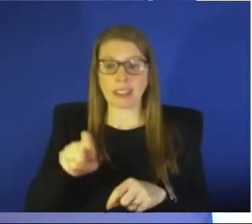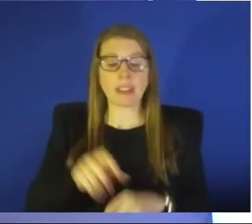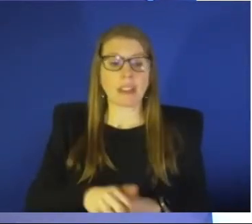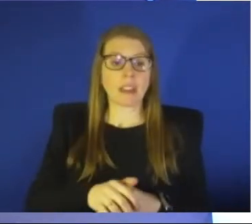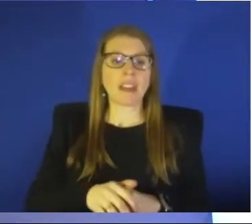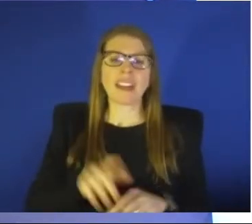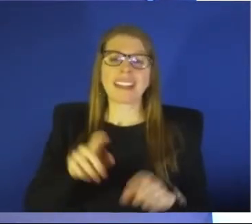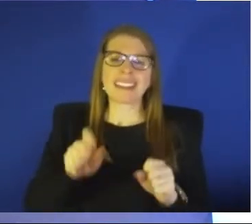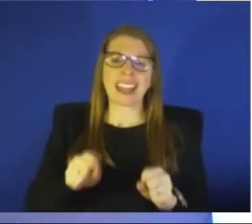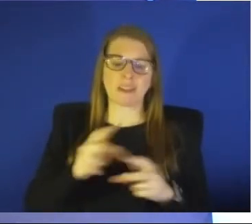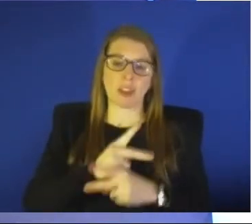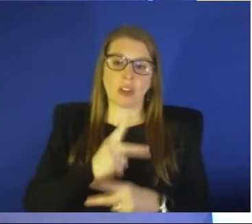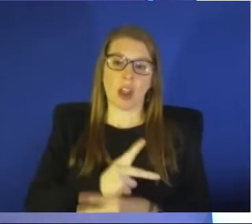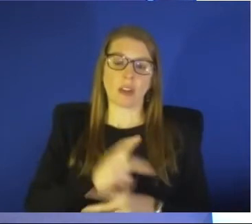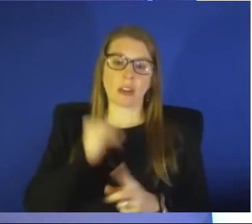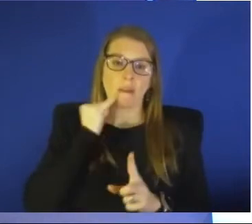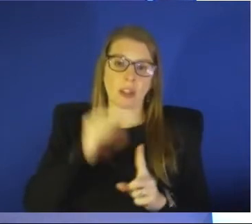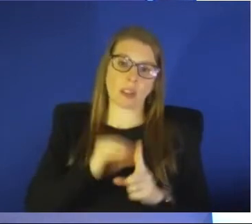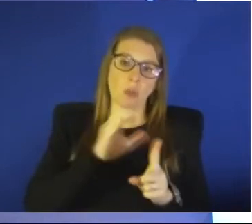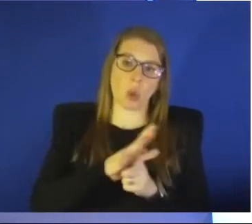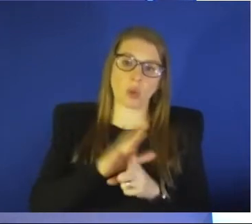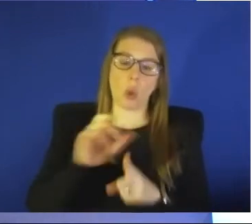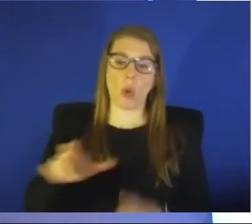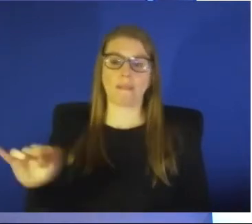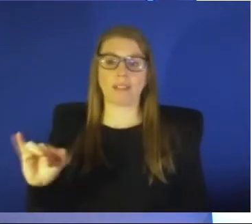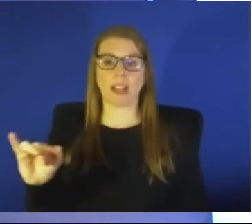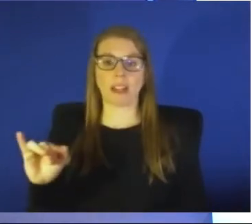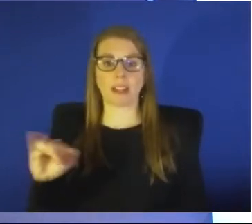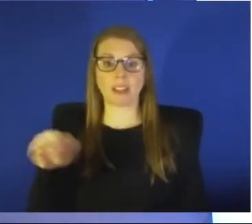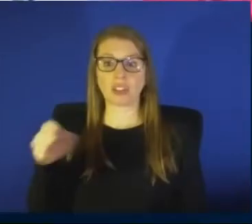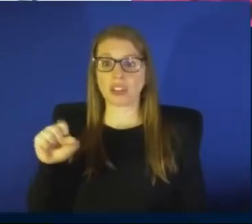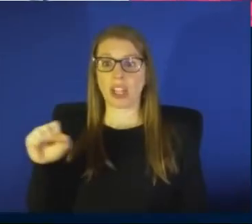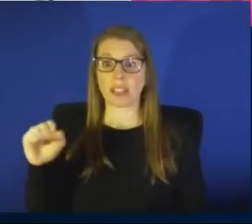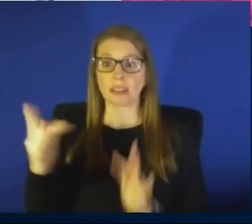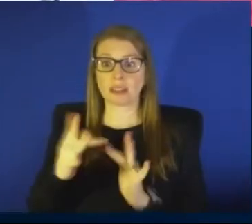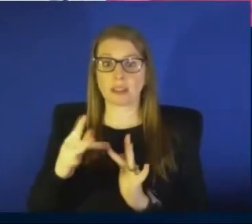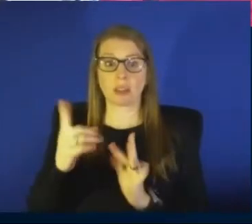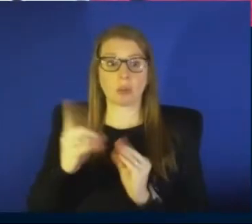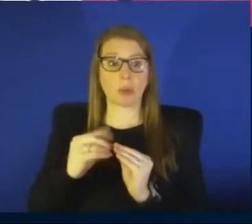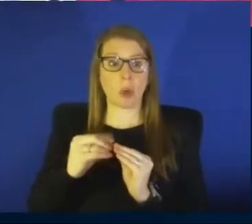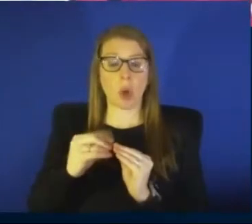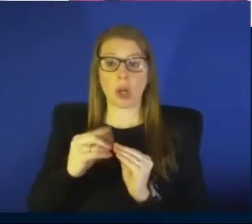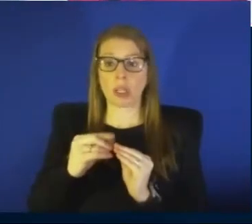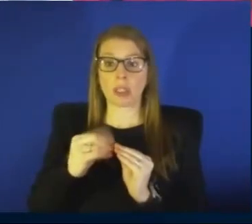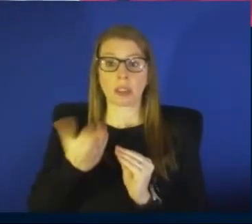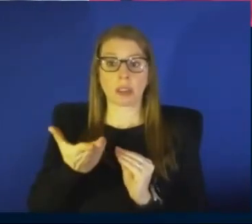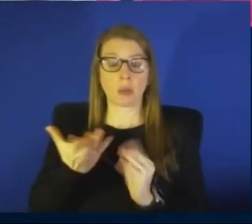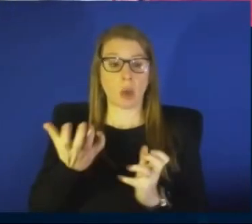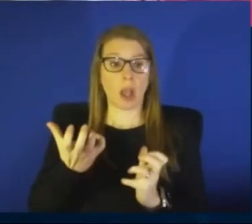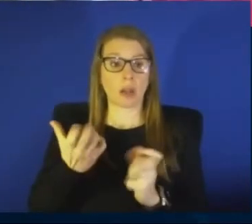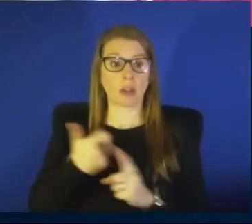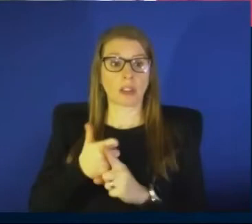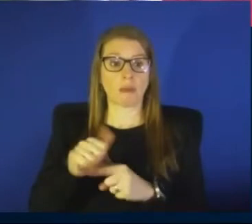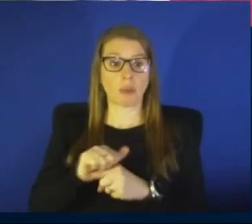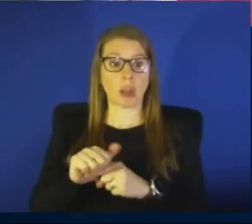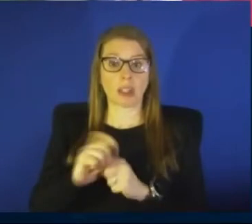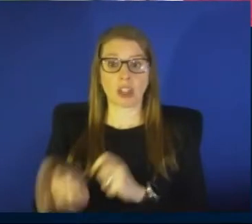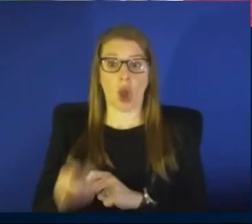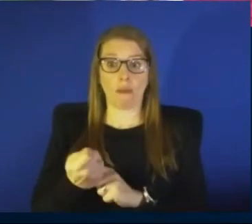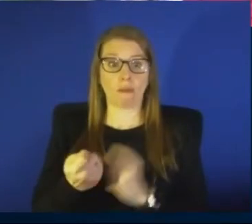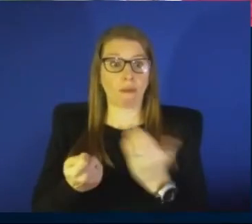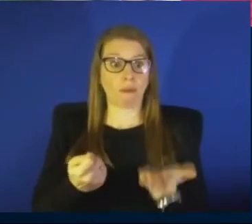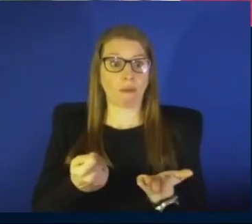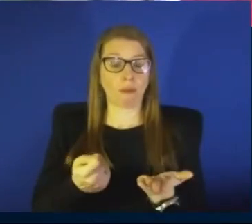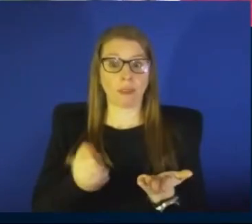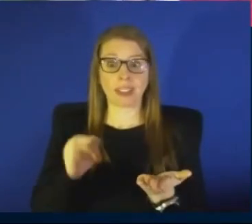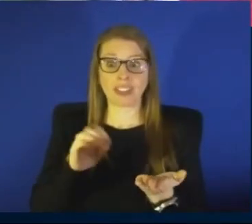or infected for sure. I think Jess wants to touch base with us one more time. She's out in the field practicing her golf swing. Jess,